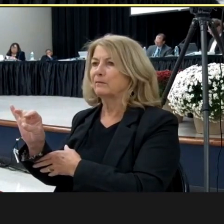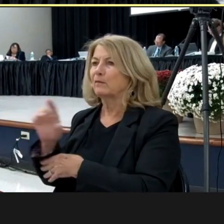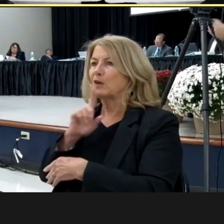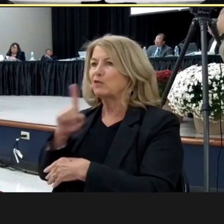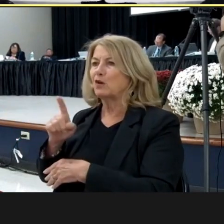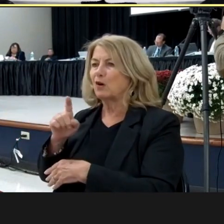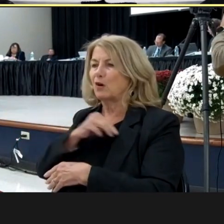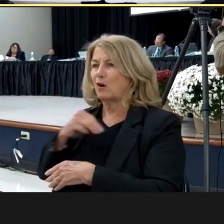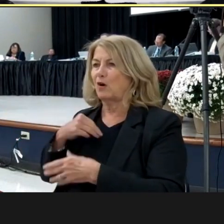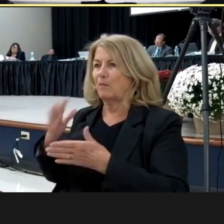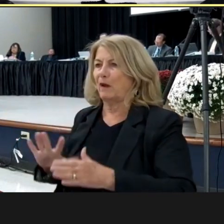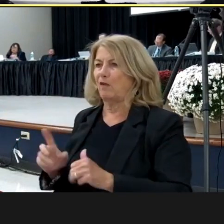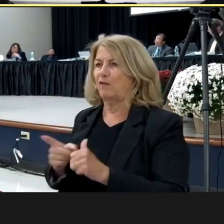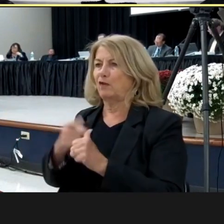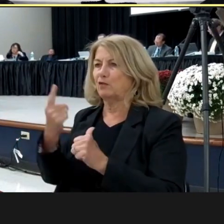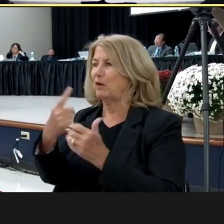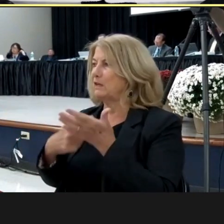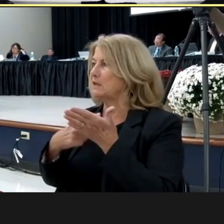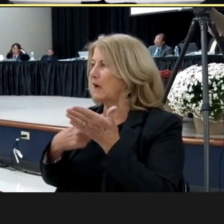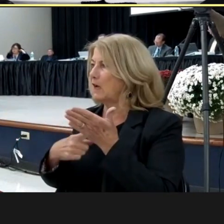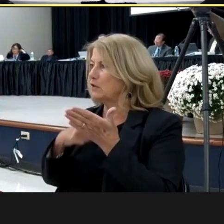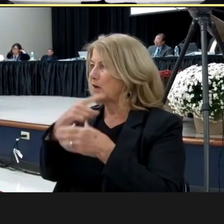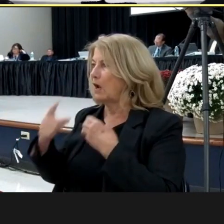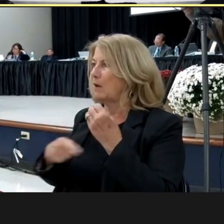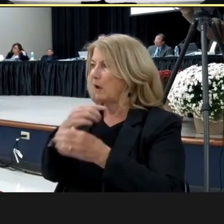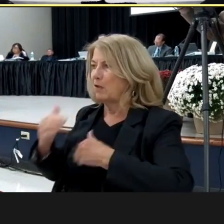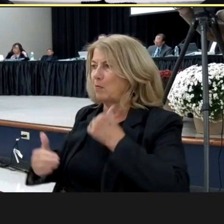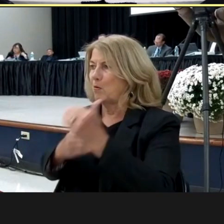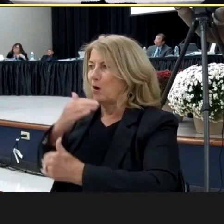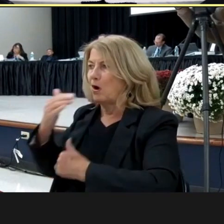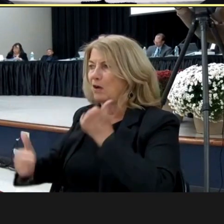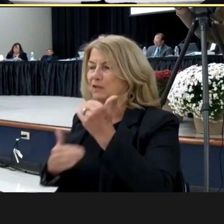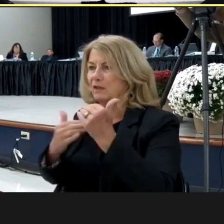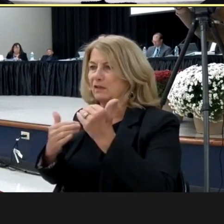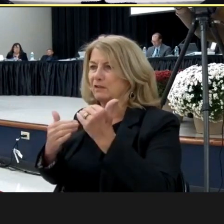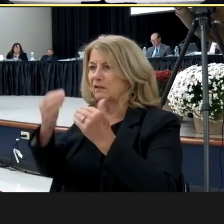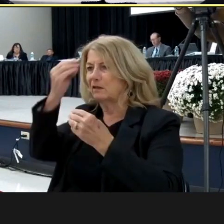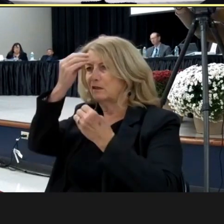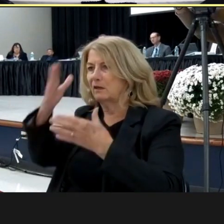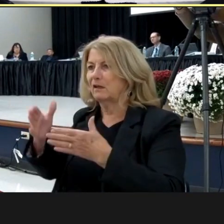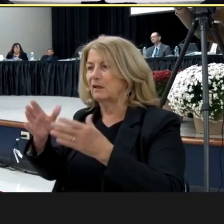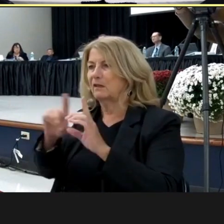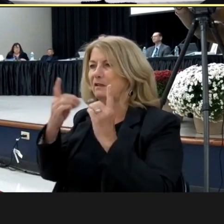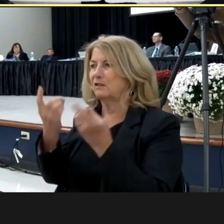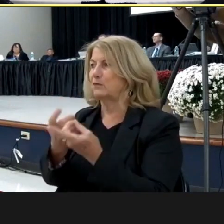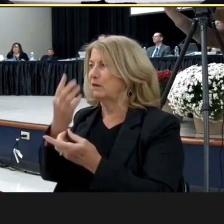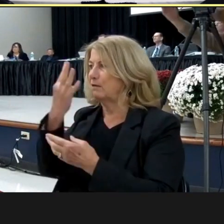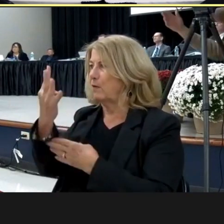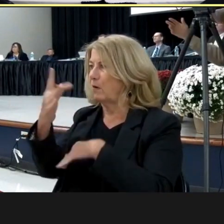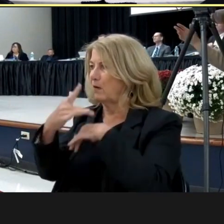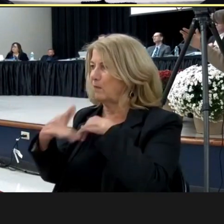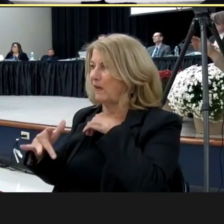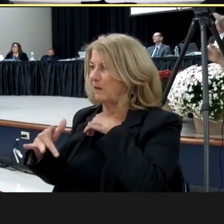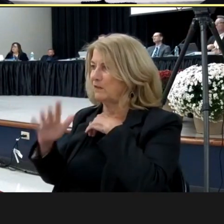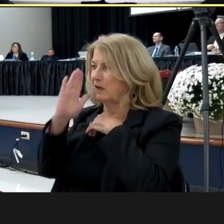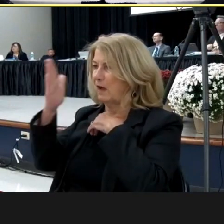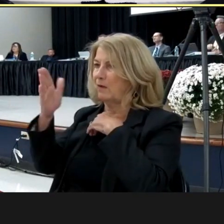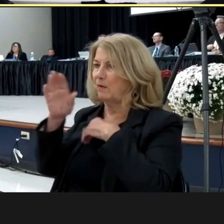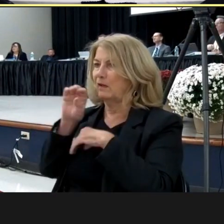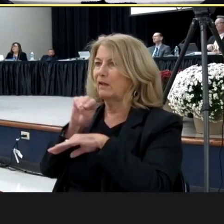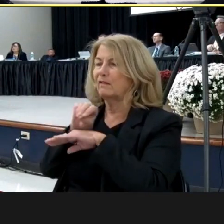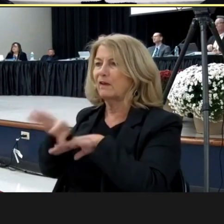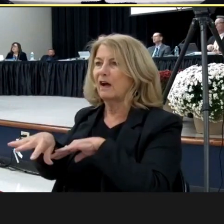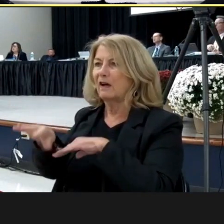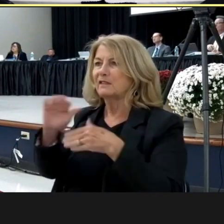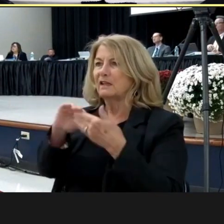first one is a discussion concerning the process of filling the District 4 vacancy. And I'm going to invite City